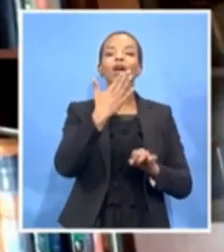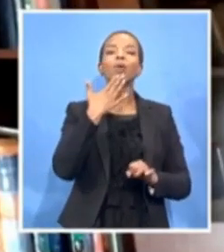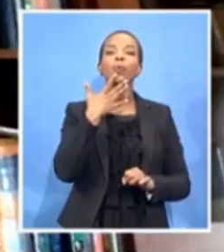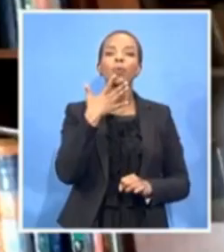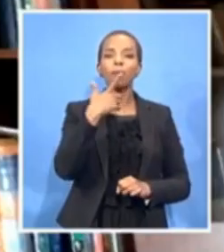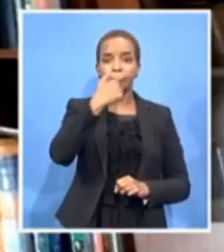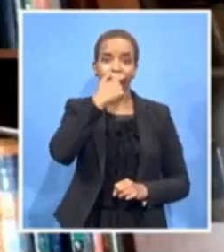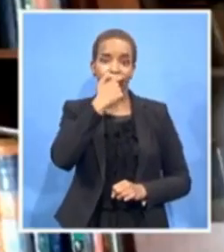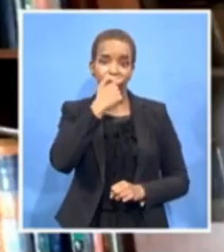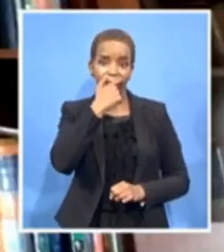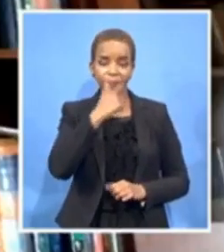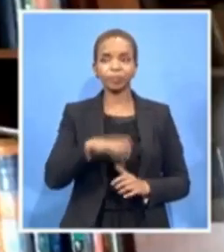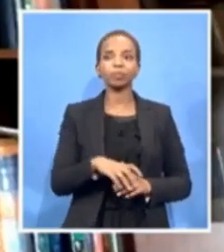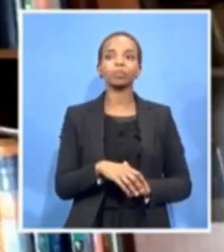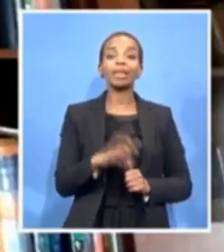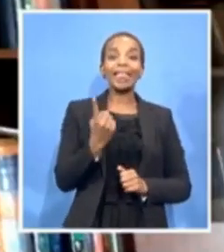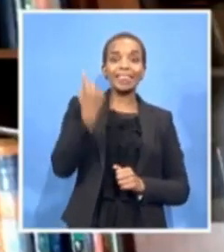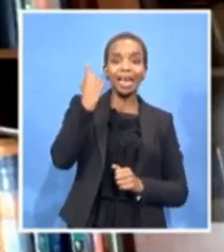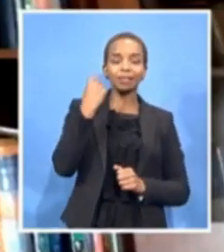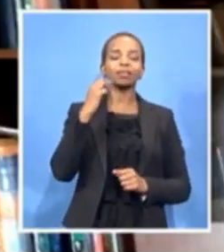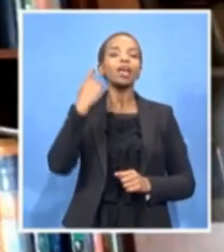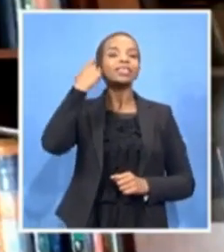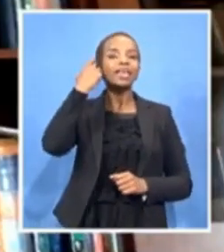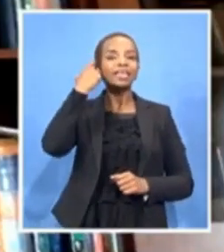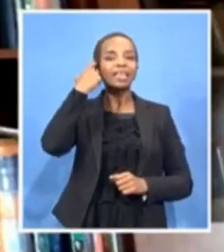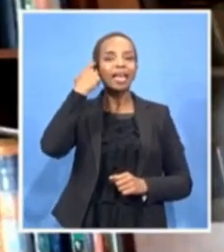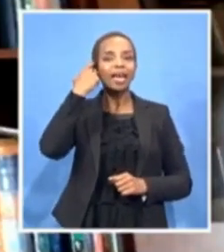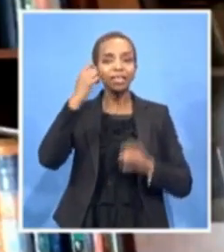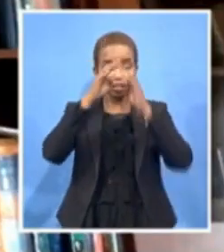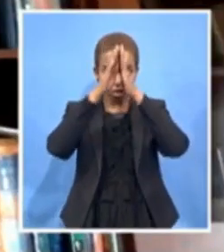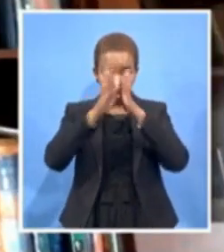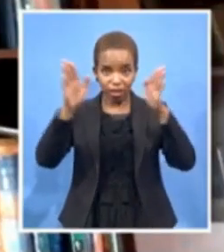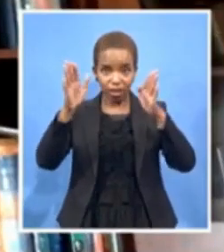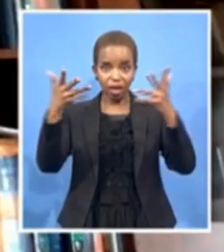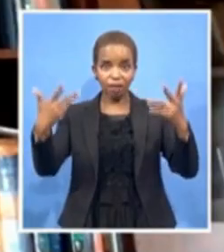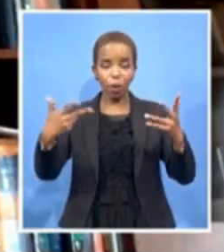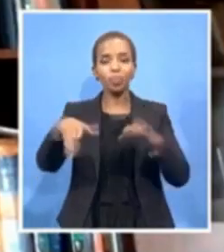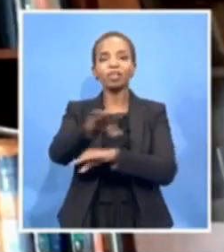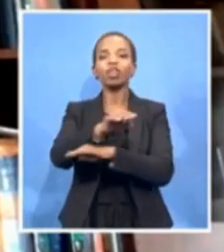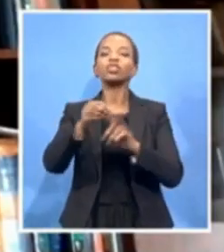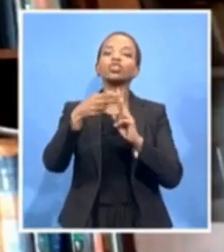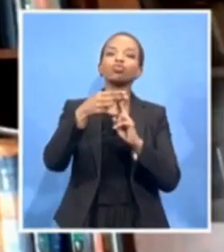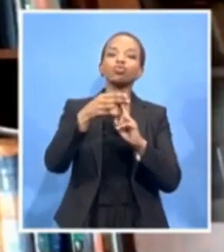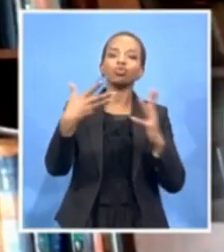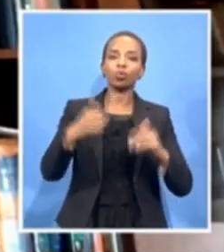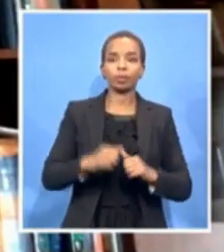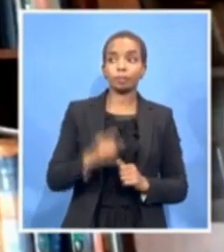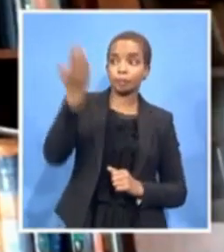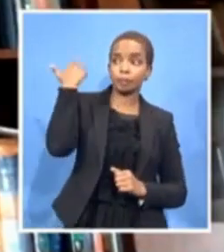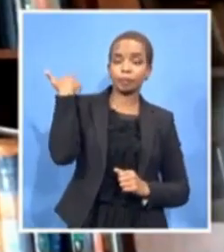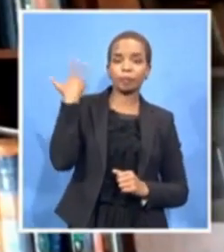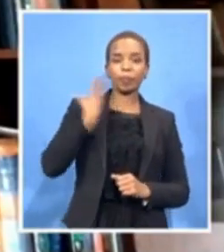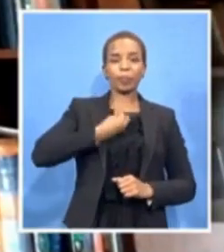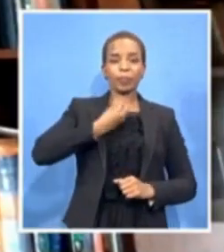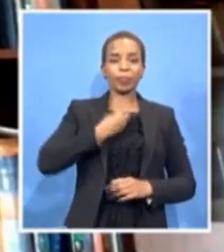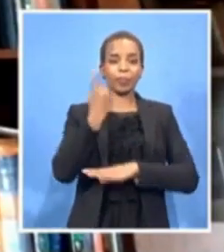General of a trade union. In those younger days, he had a beard. In those younger days,